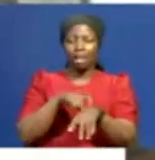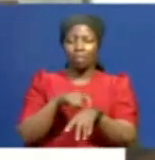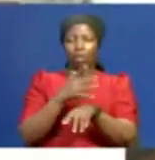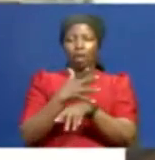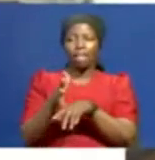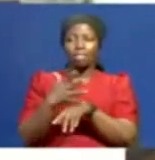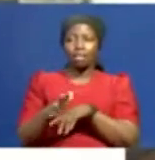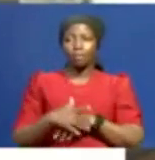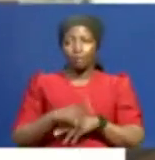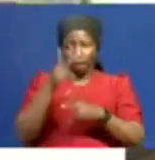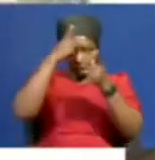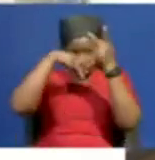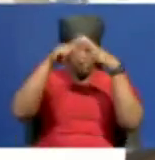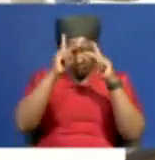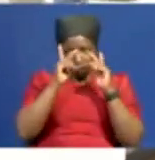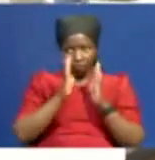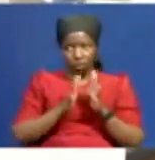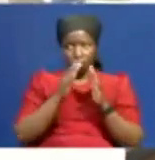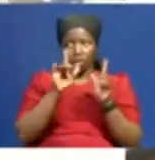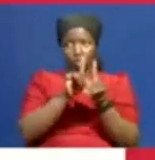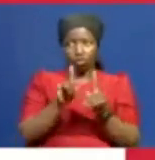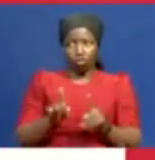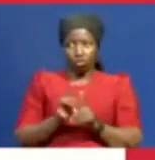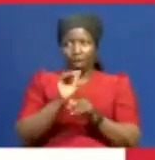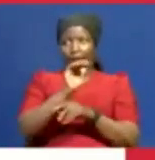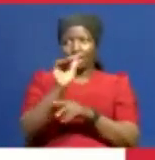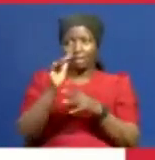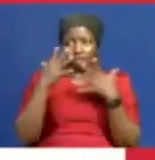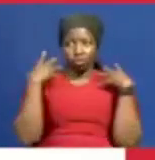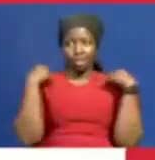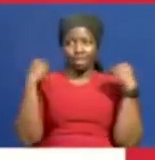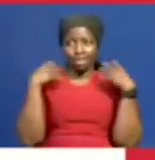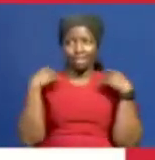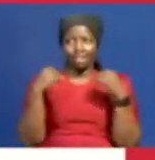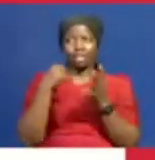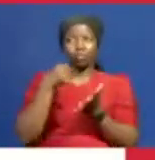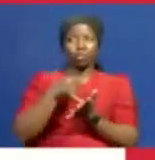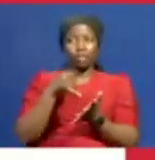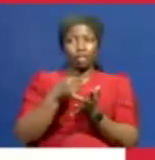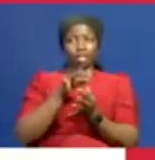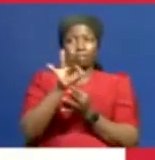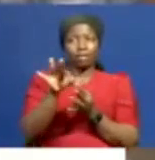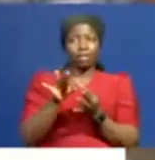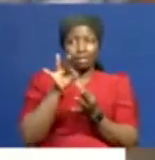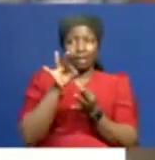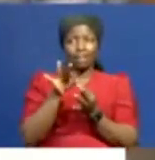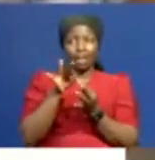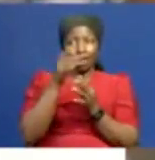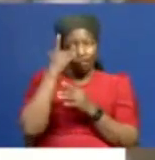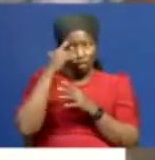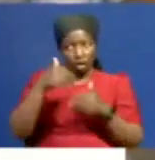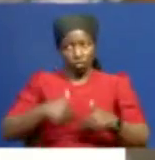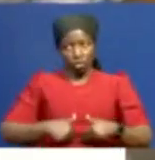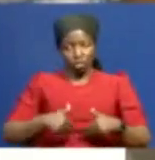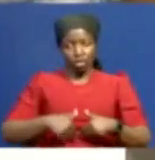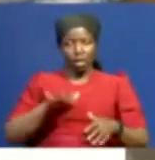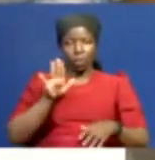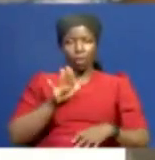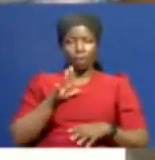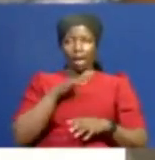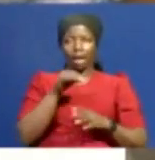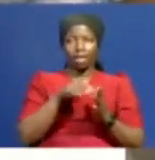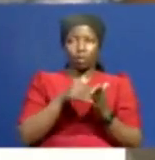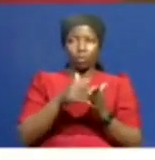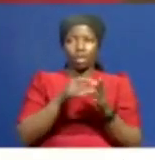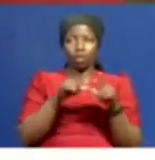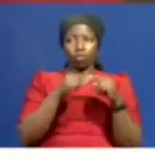The professionals have also been urged to exercise inclusivity, particularly for the youth, women and vulnerable groups,